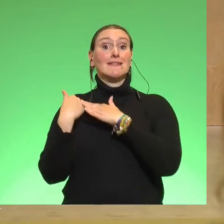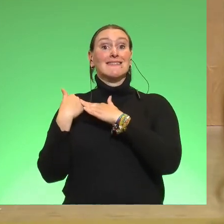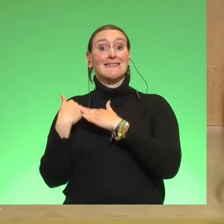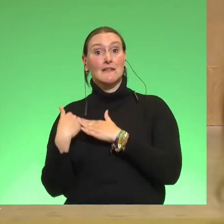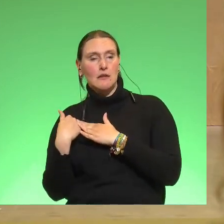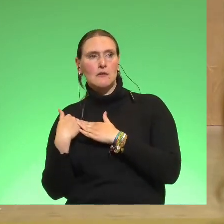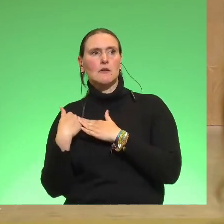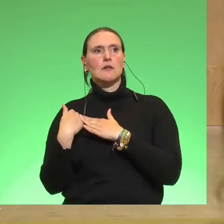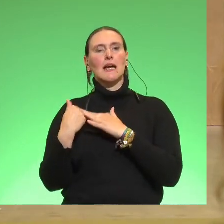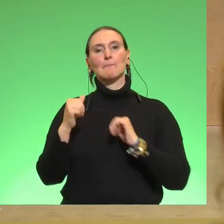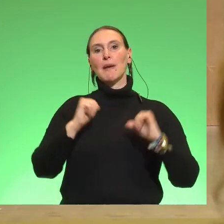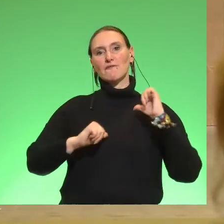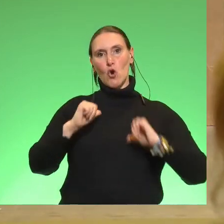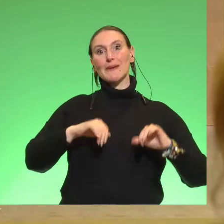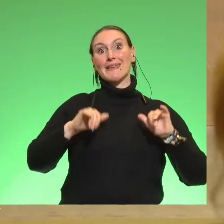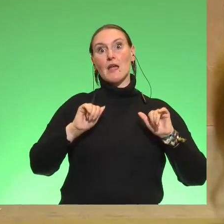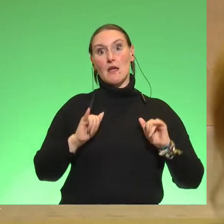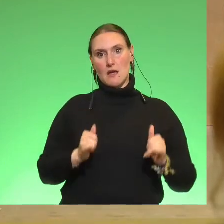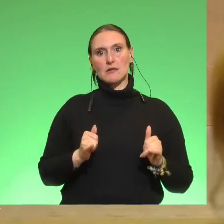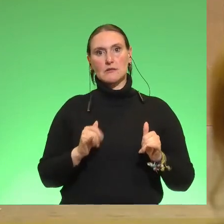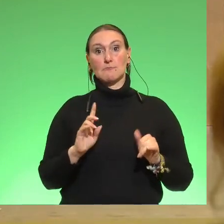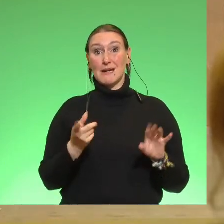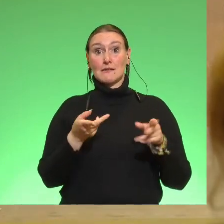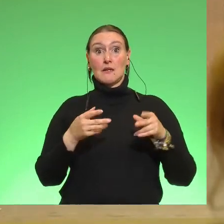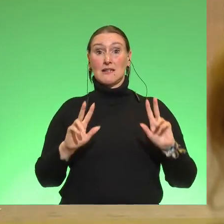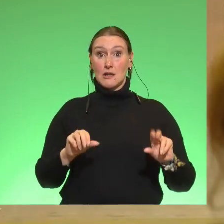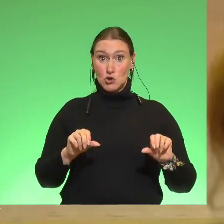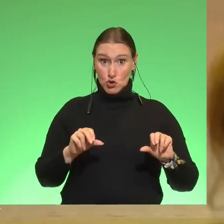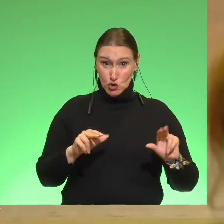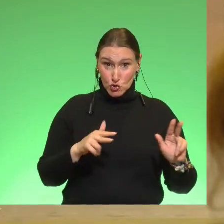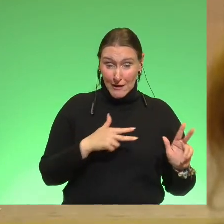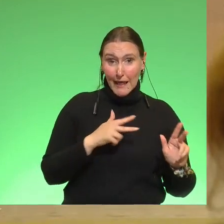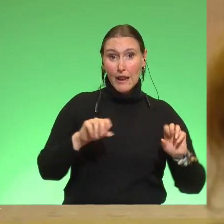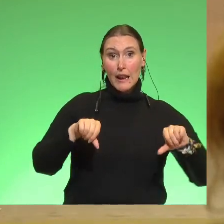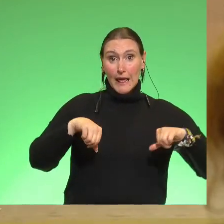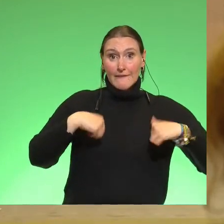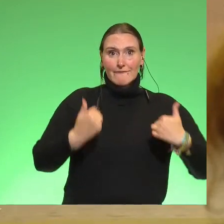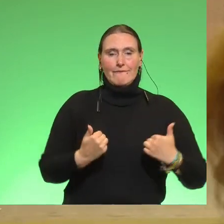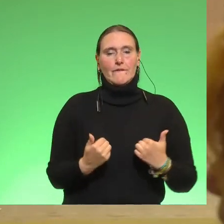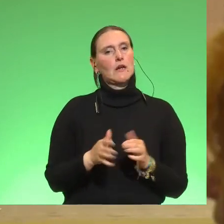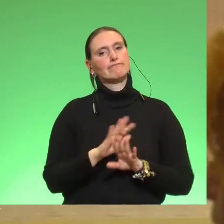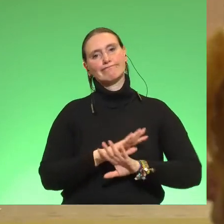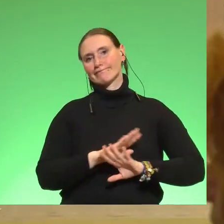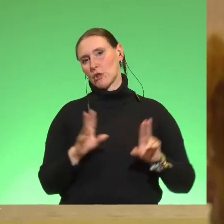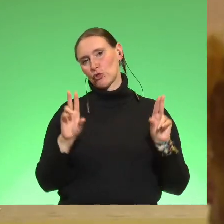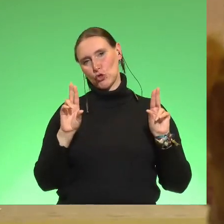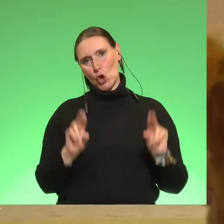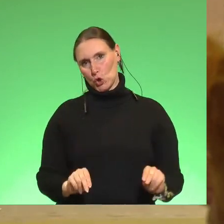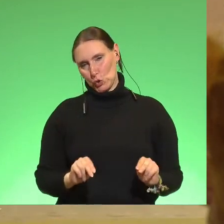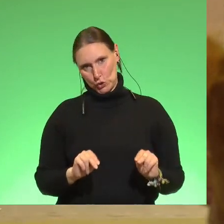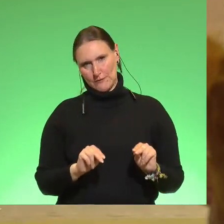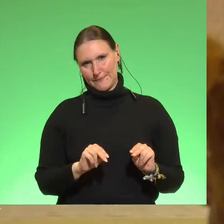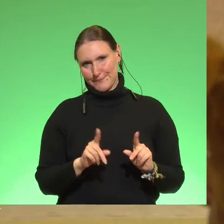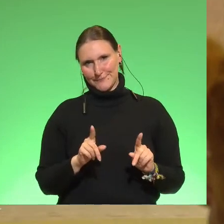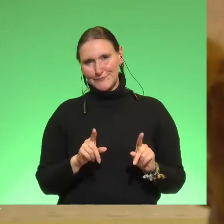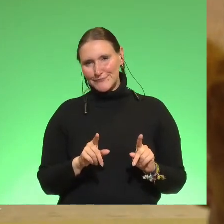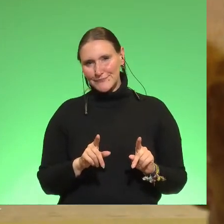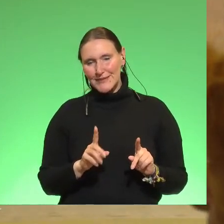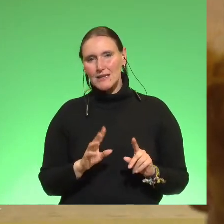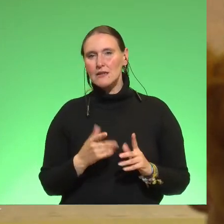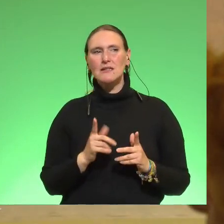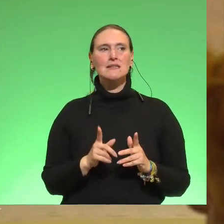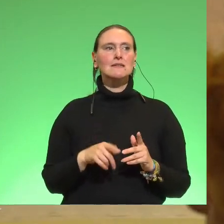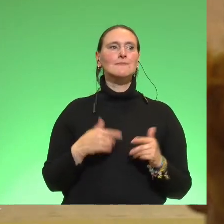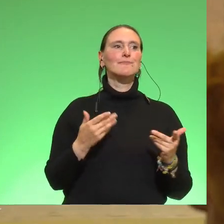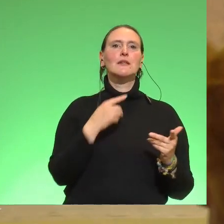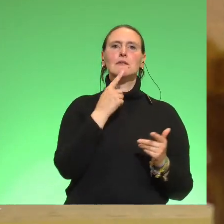and acted. And I think that's, it's not that it necessarily has worked, that's not what I want to say here, but